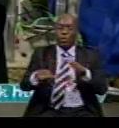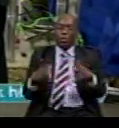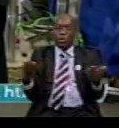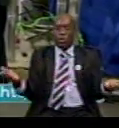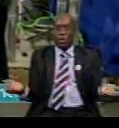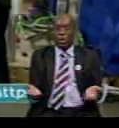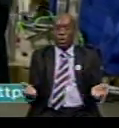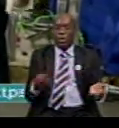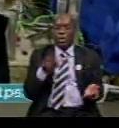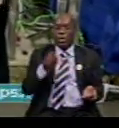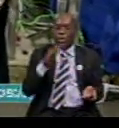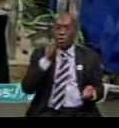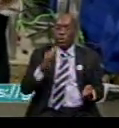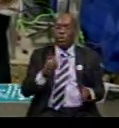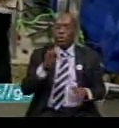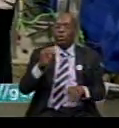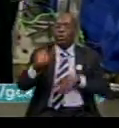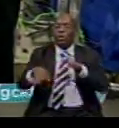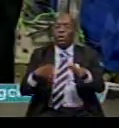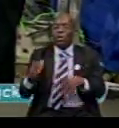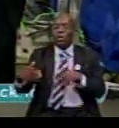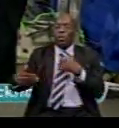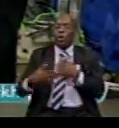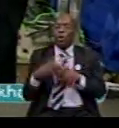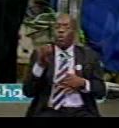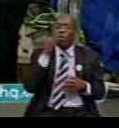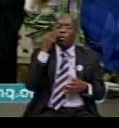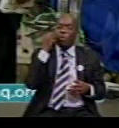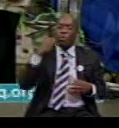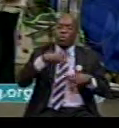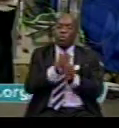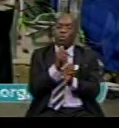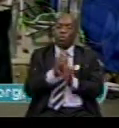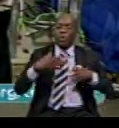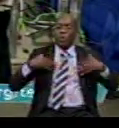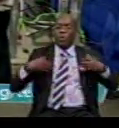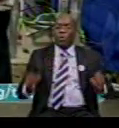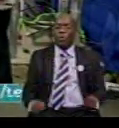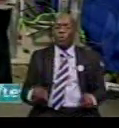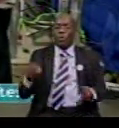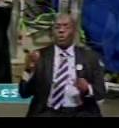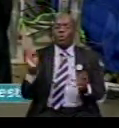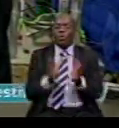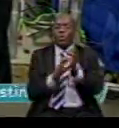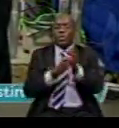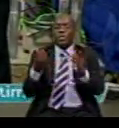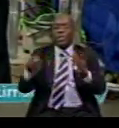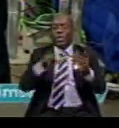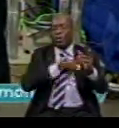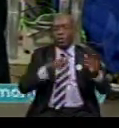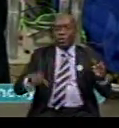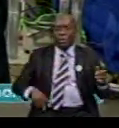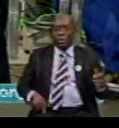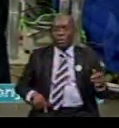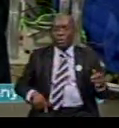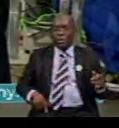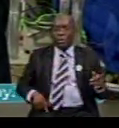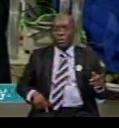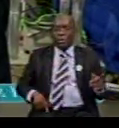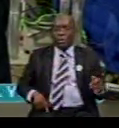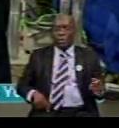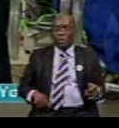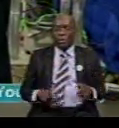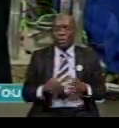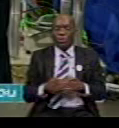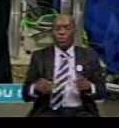home made whole completely. Amen. Praise the Lord. Hallelujah. Amen. It is time to listen to